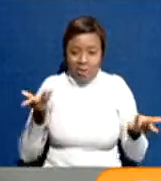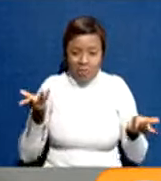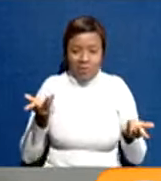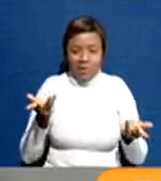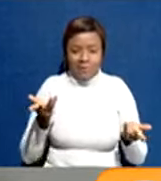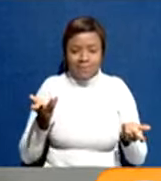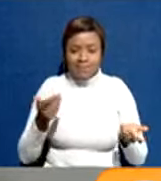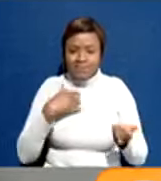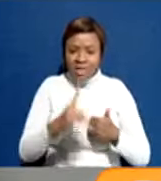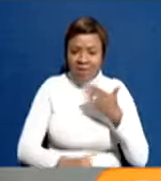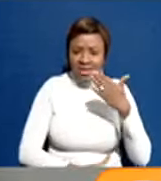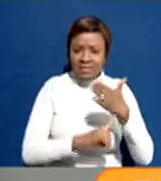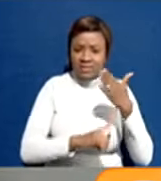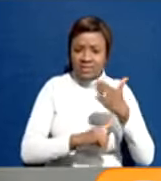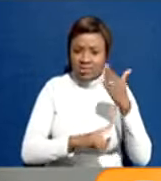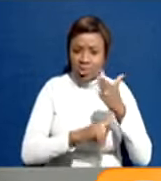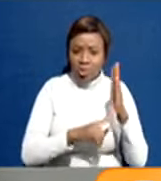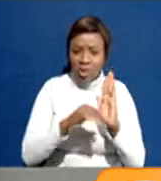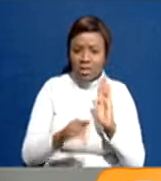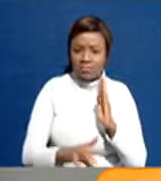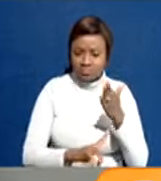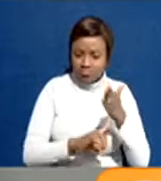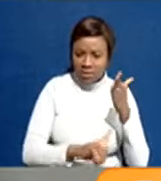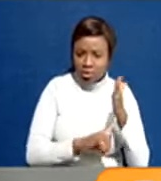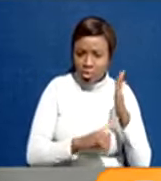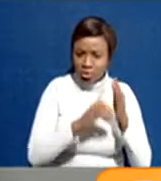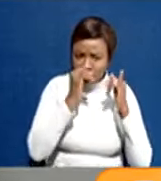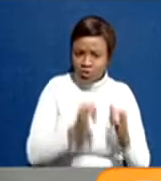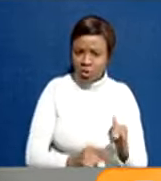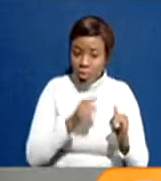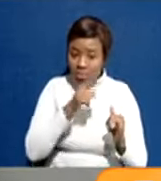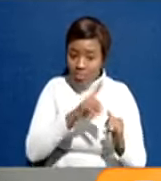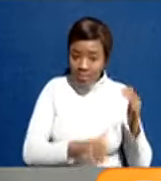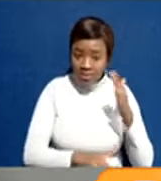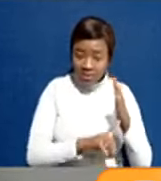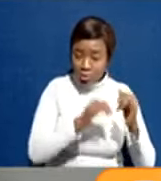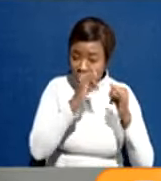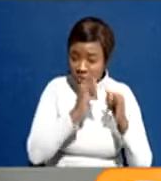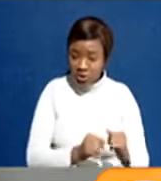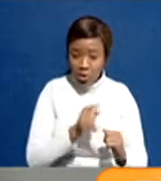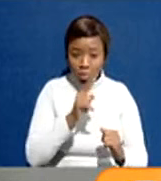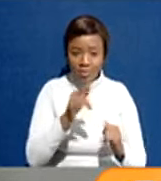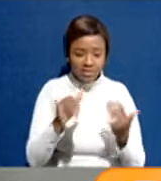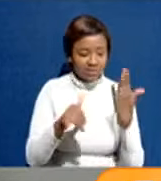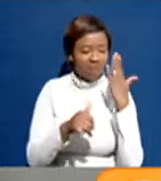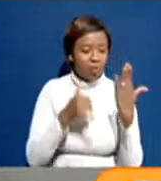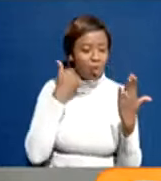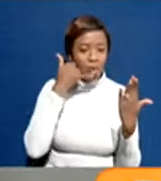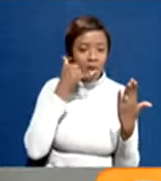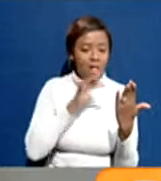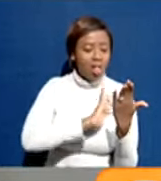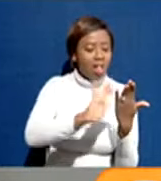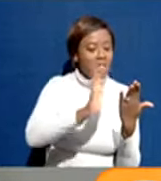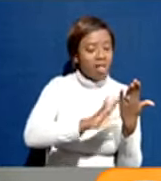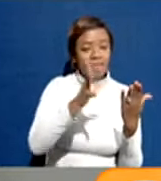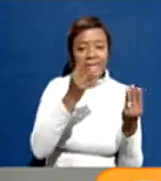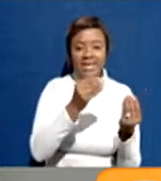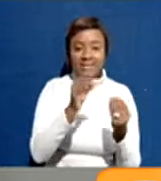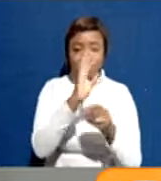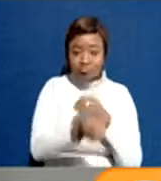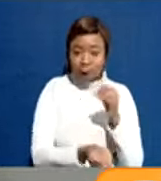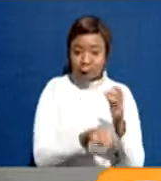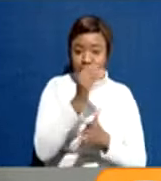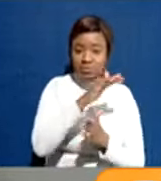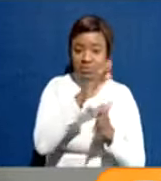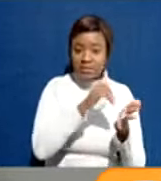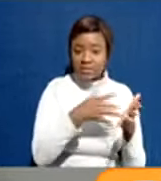pilot digital adherence technology, which is a phone-based feature managed by a Center for Health Solutions in Nairobi